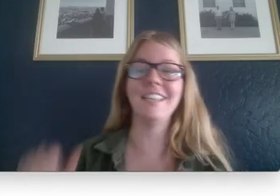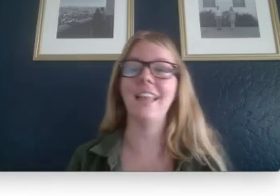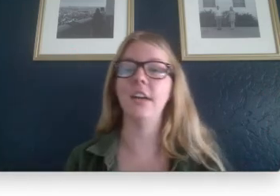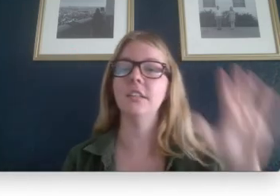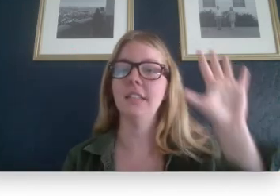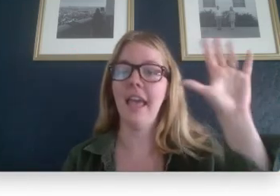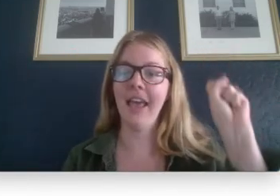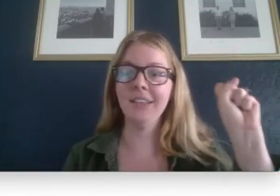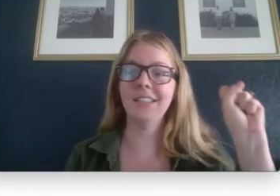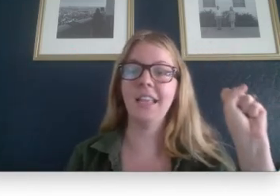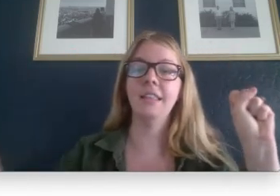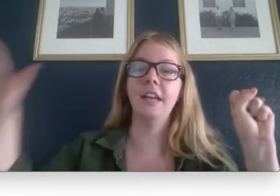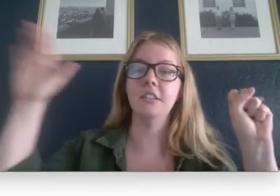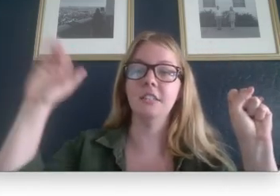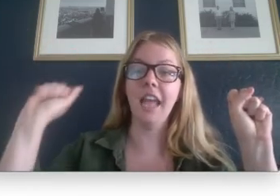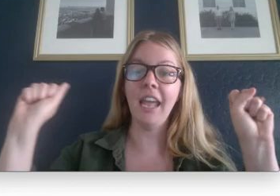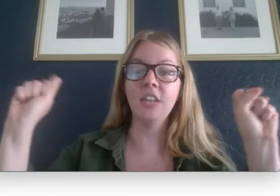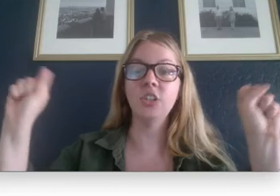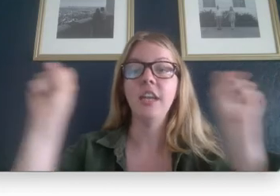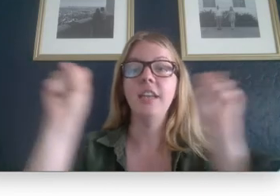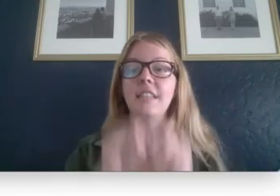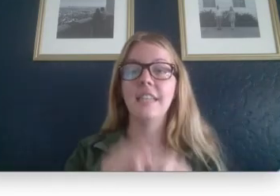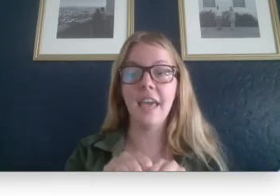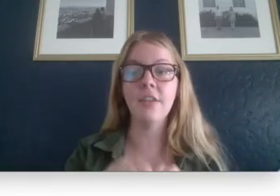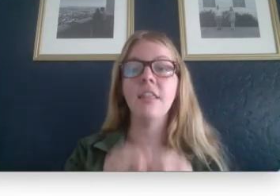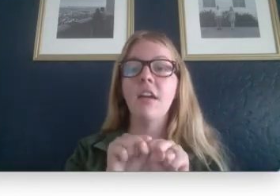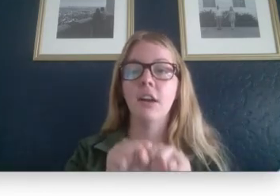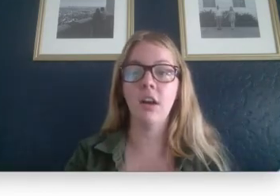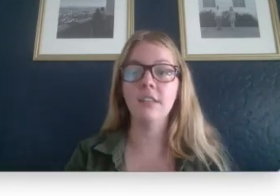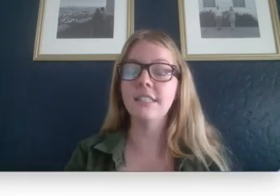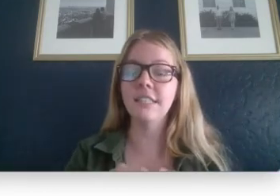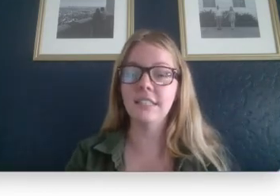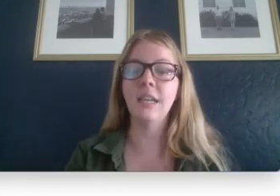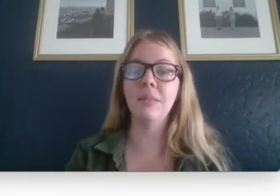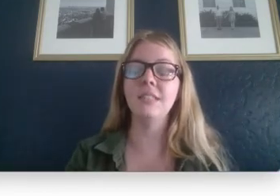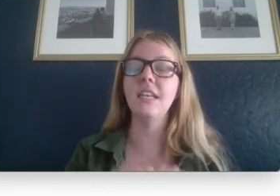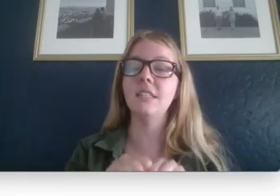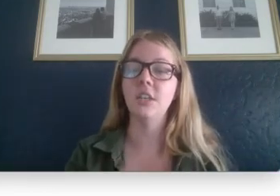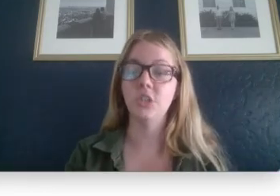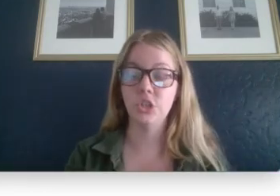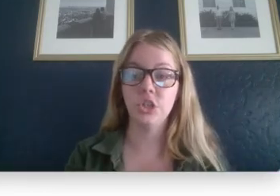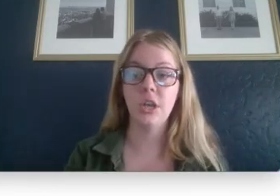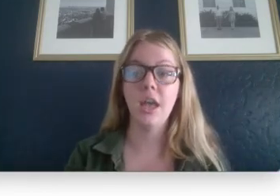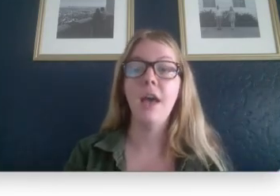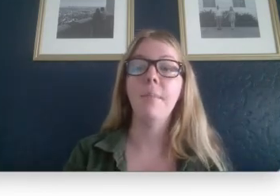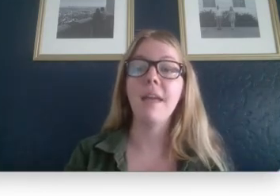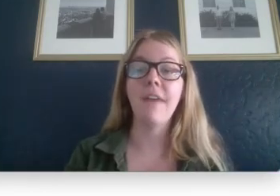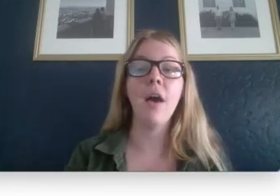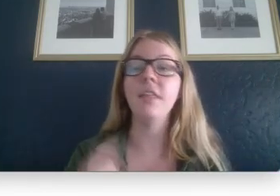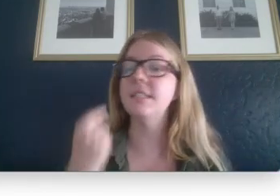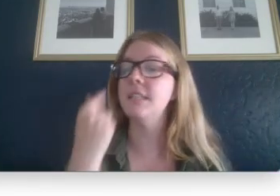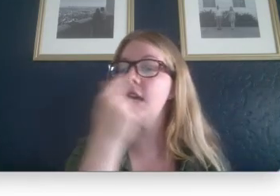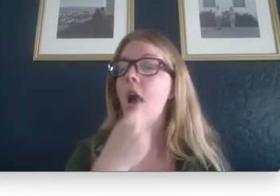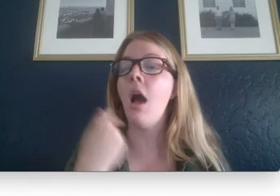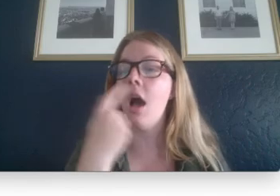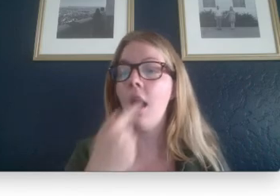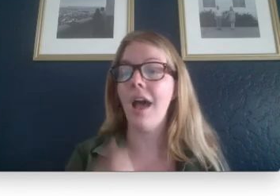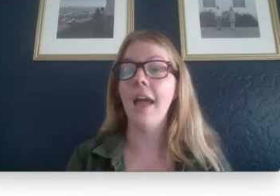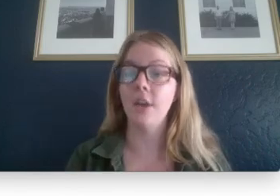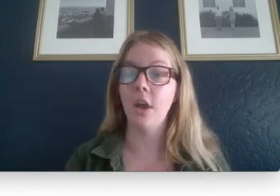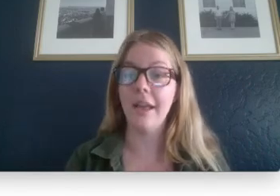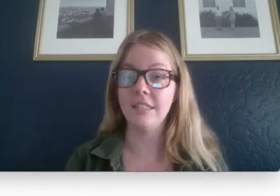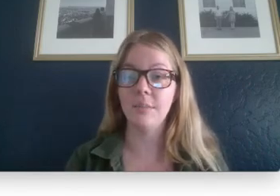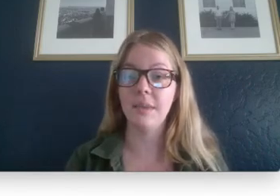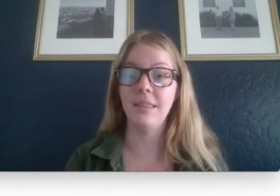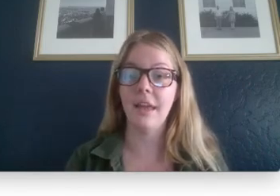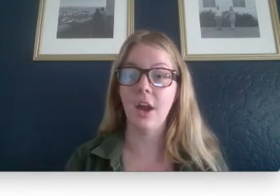is the letters S and the letters H. Together they are a consonant team that says sh. My vowel that said ah, I